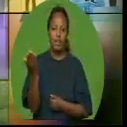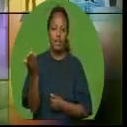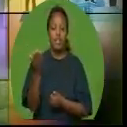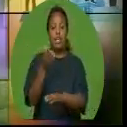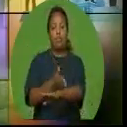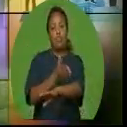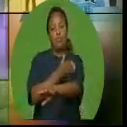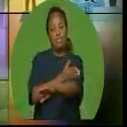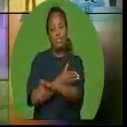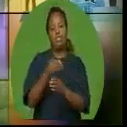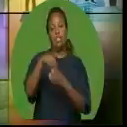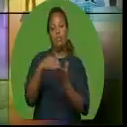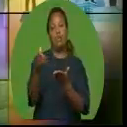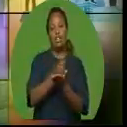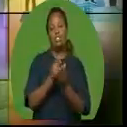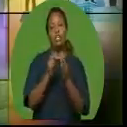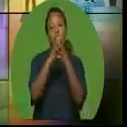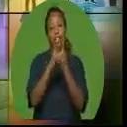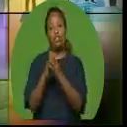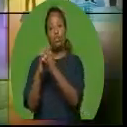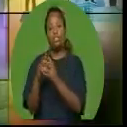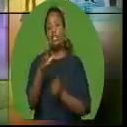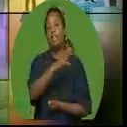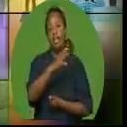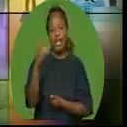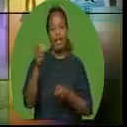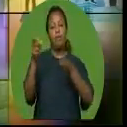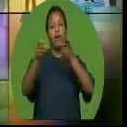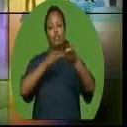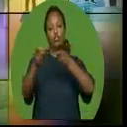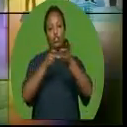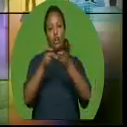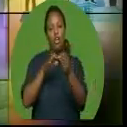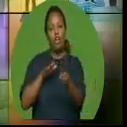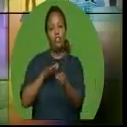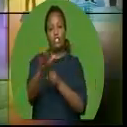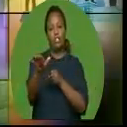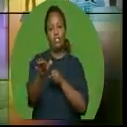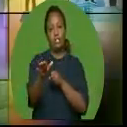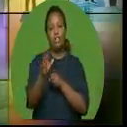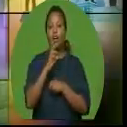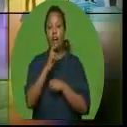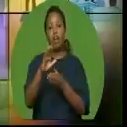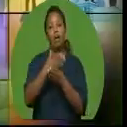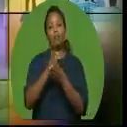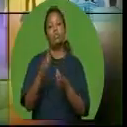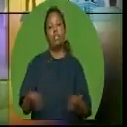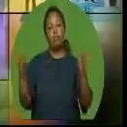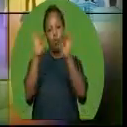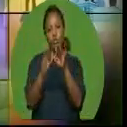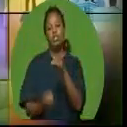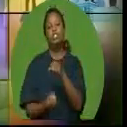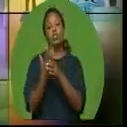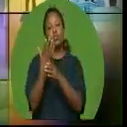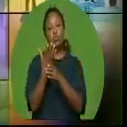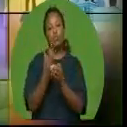Well, improvements in production technology and managerial efficiency are among the